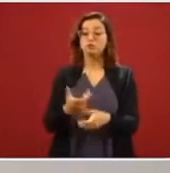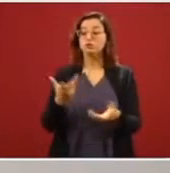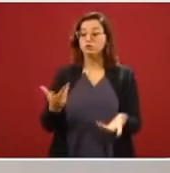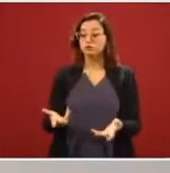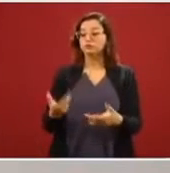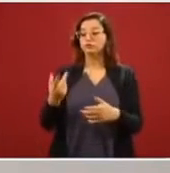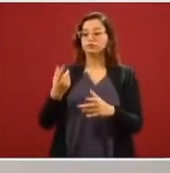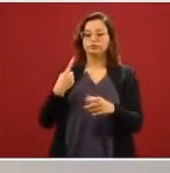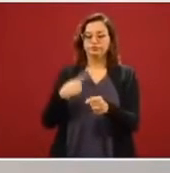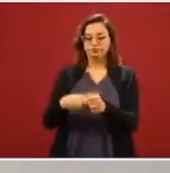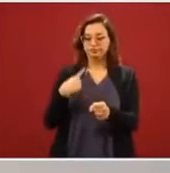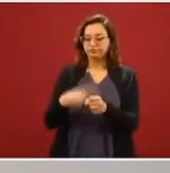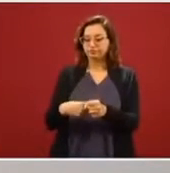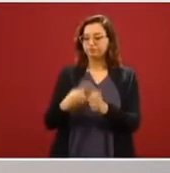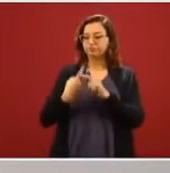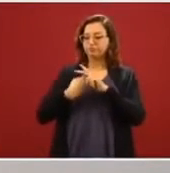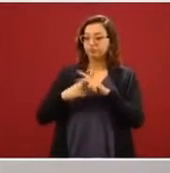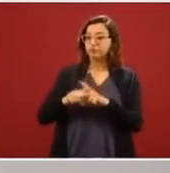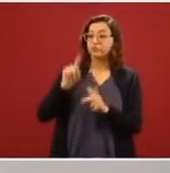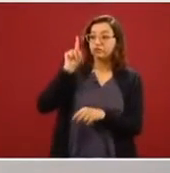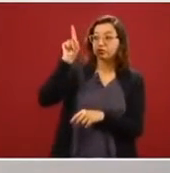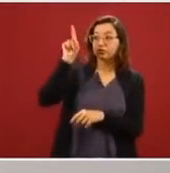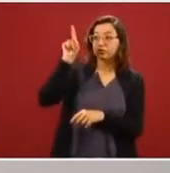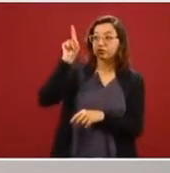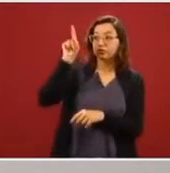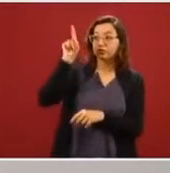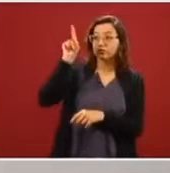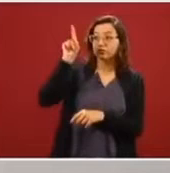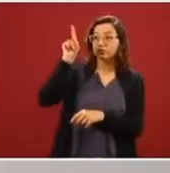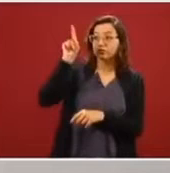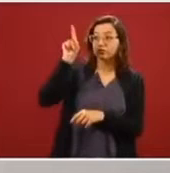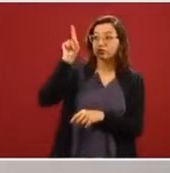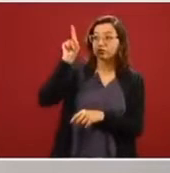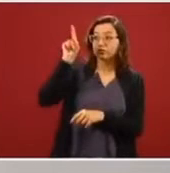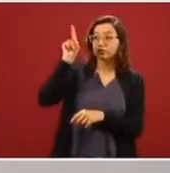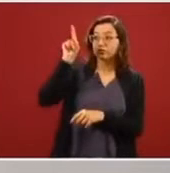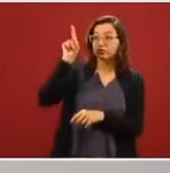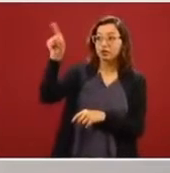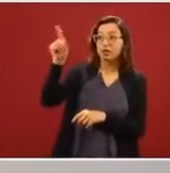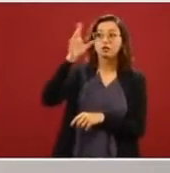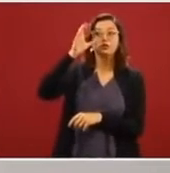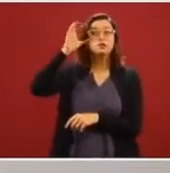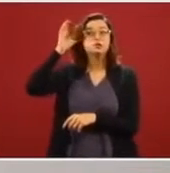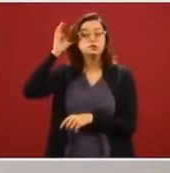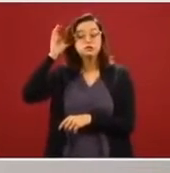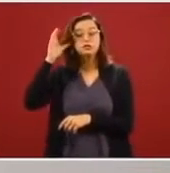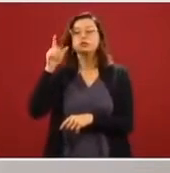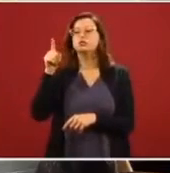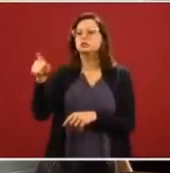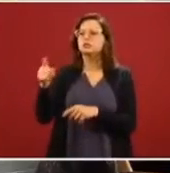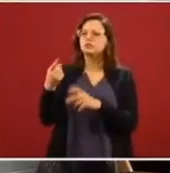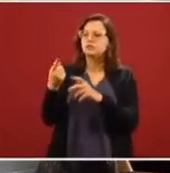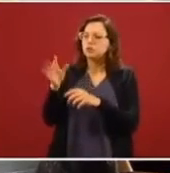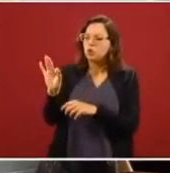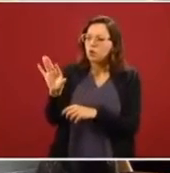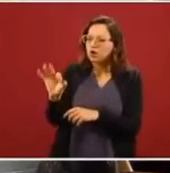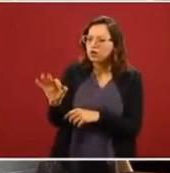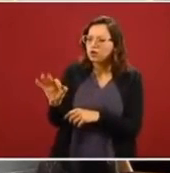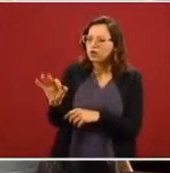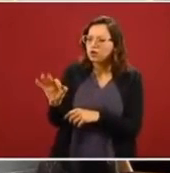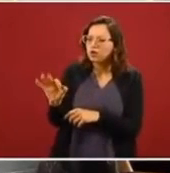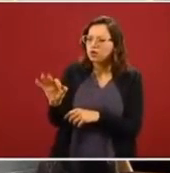empezó en Wuhan, China, in Wuhan, China, con un pequeño brote de